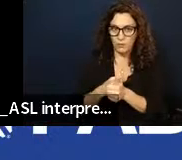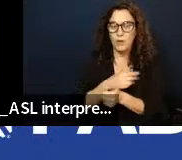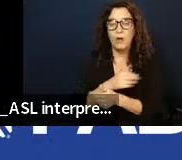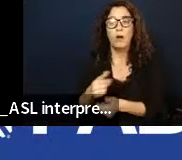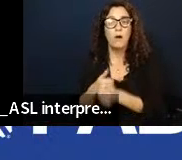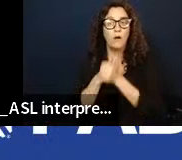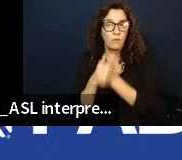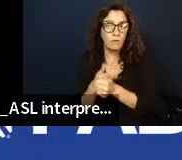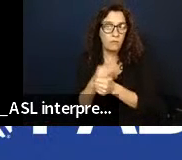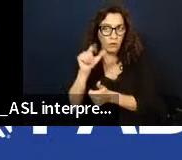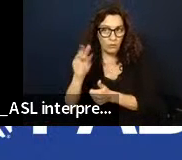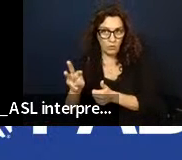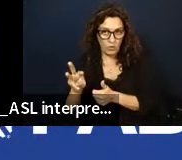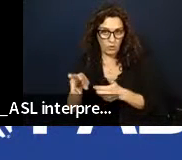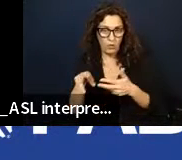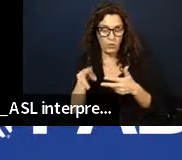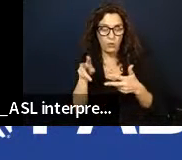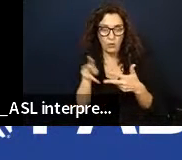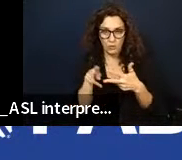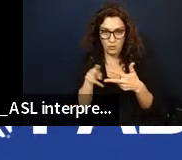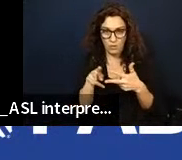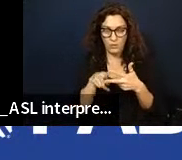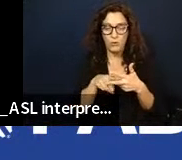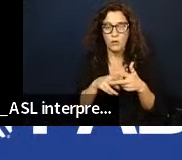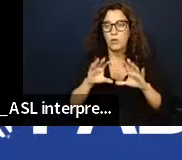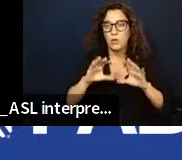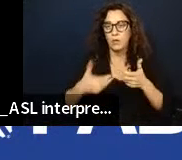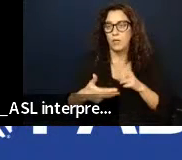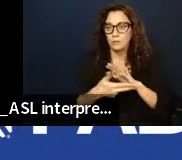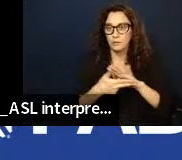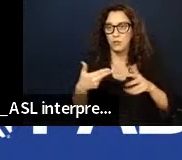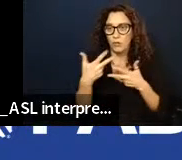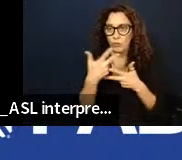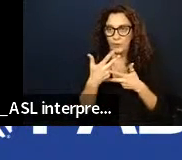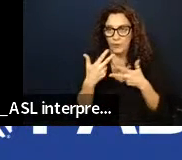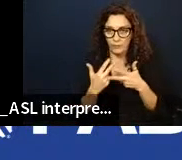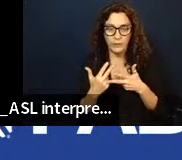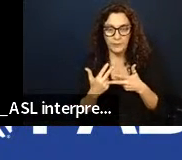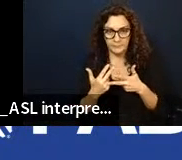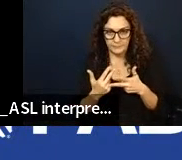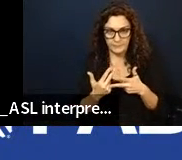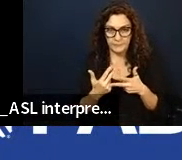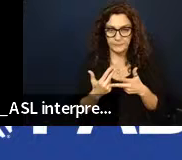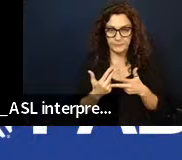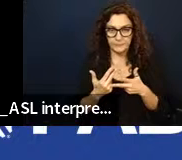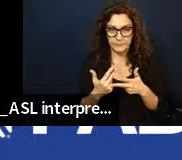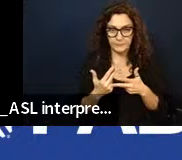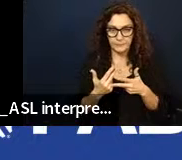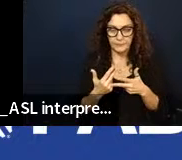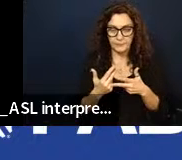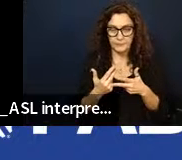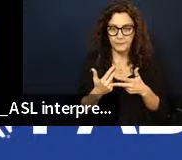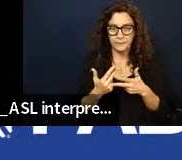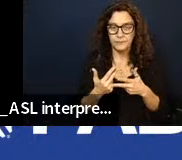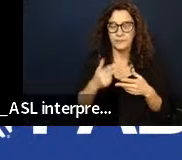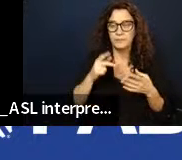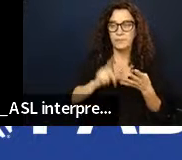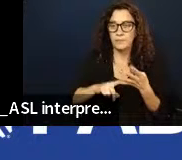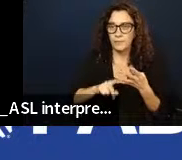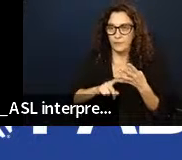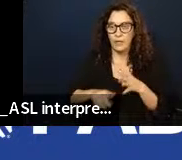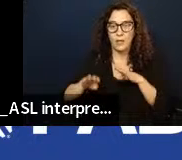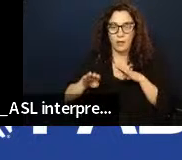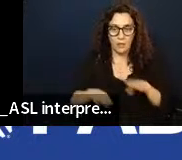law, which occur in nearly the same frequency, both have a class 3 ranking. Conduct